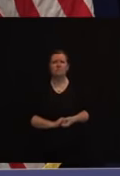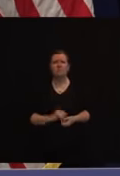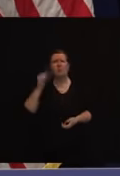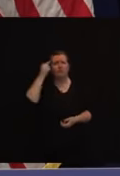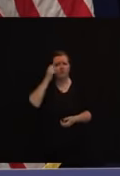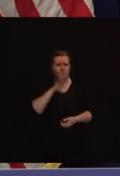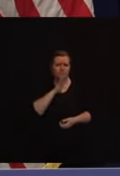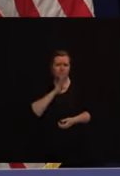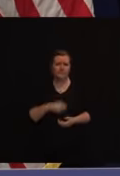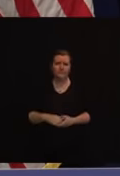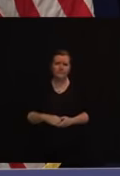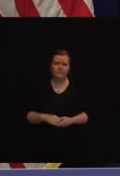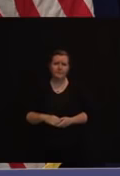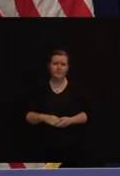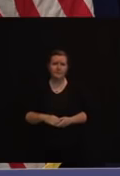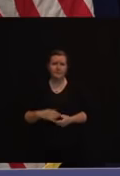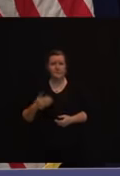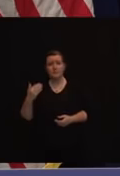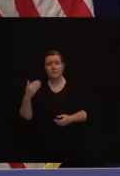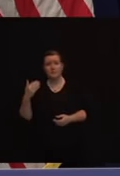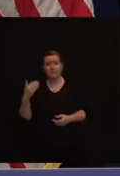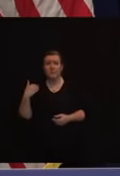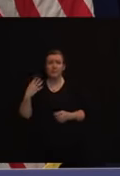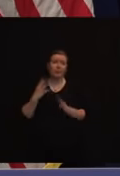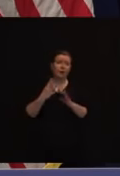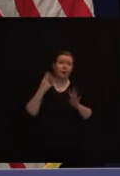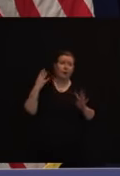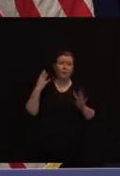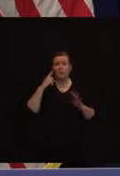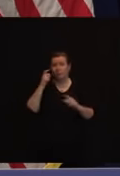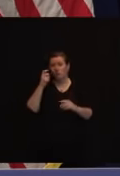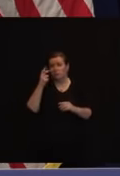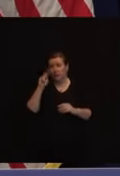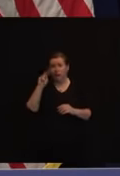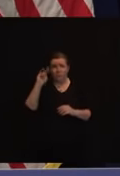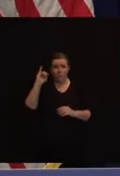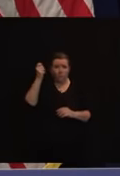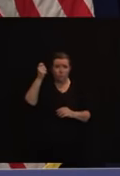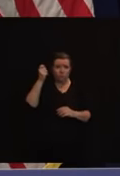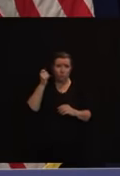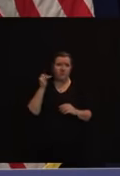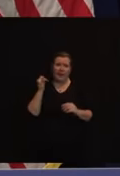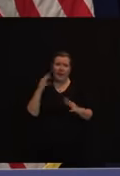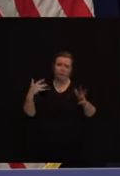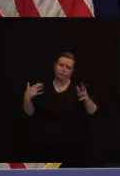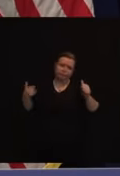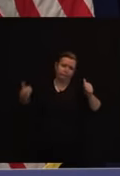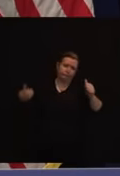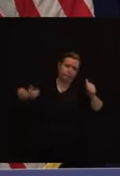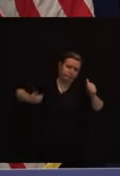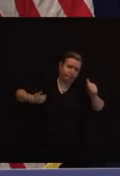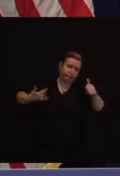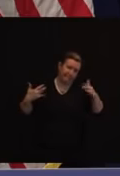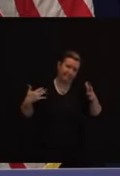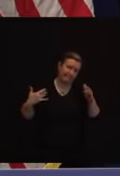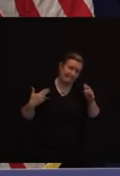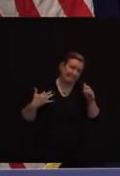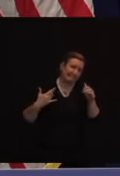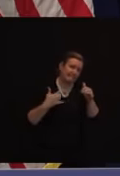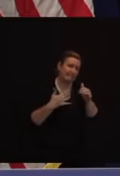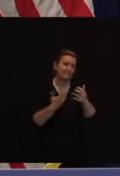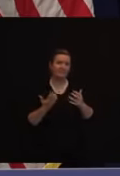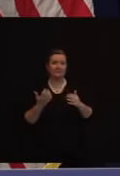of the backlog. The big nut that we had yet been able to crack sufficiently were independent contractors, and